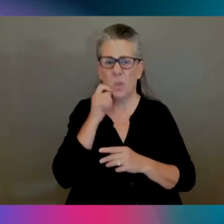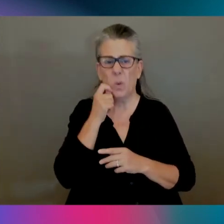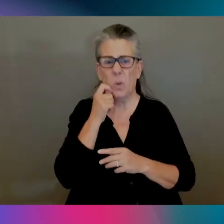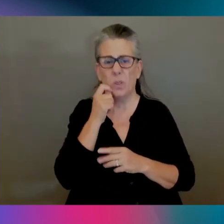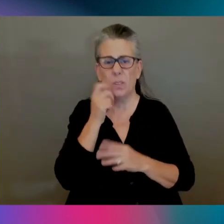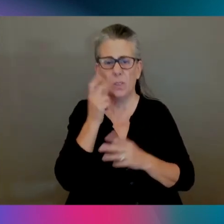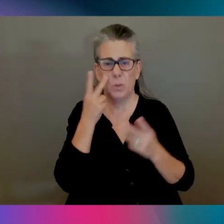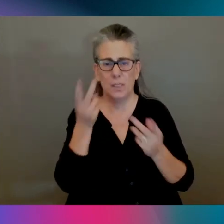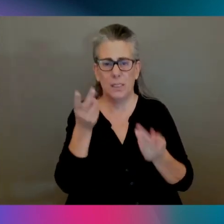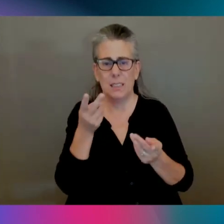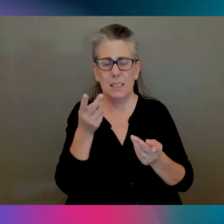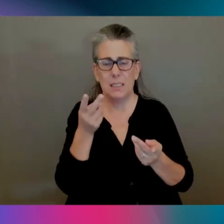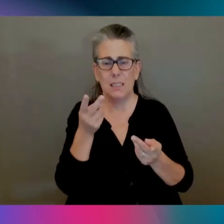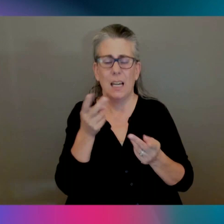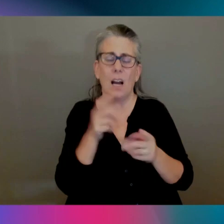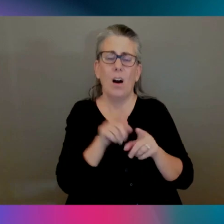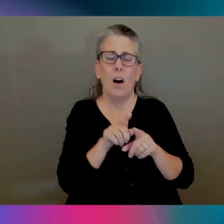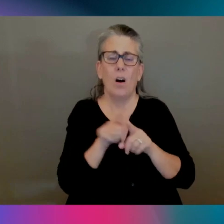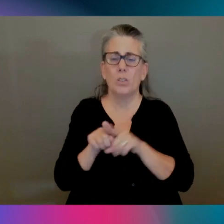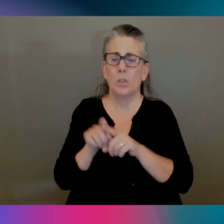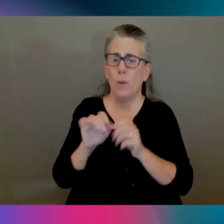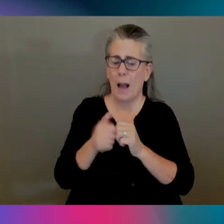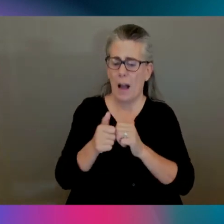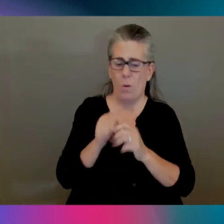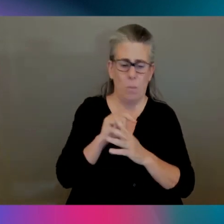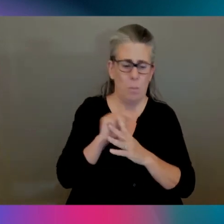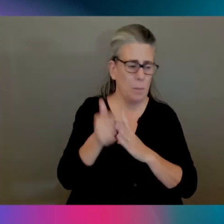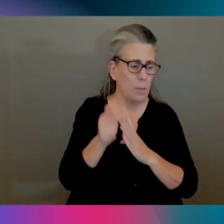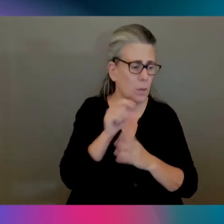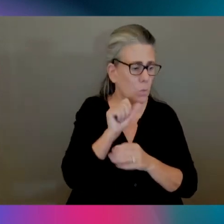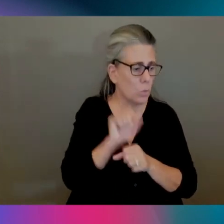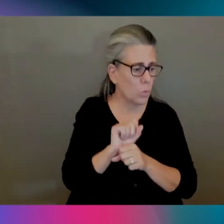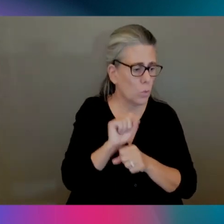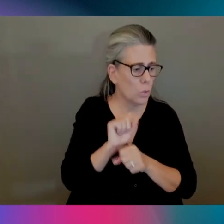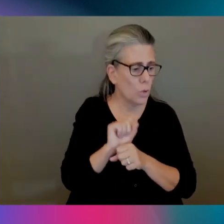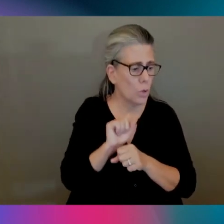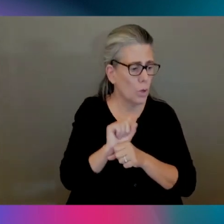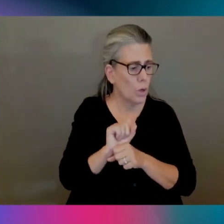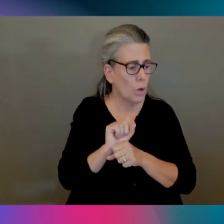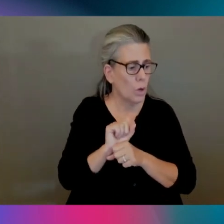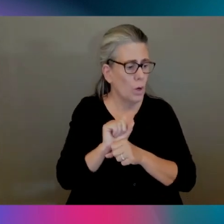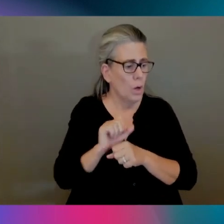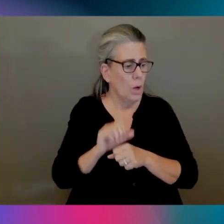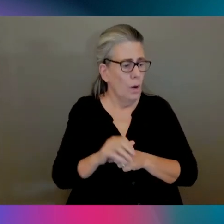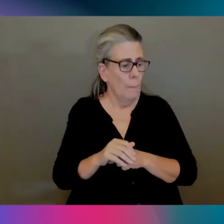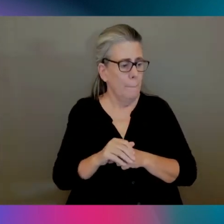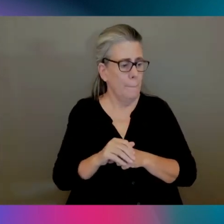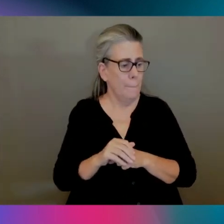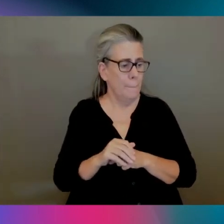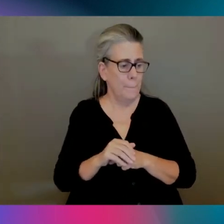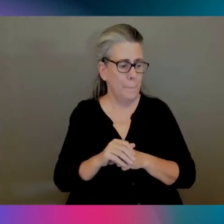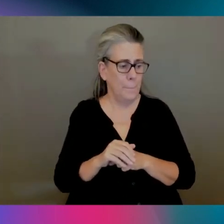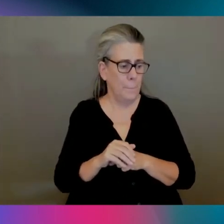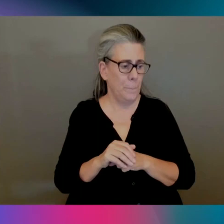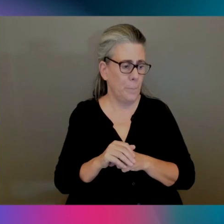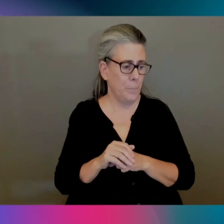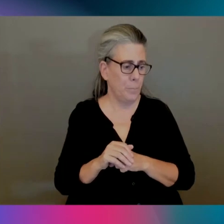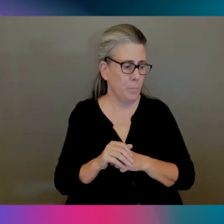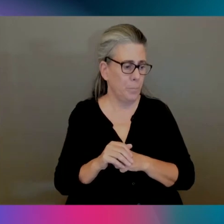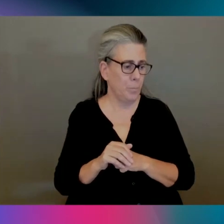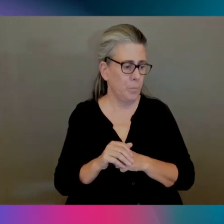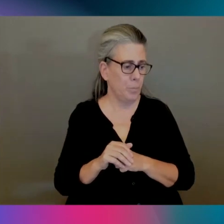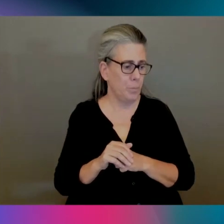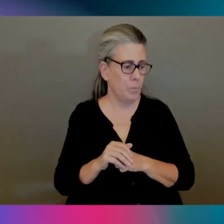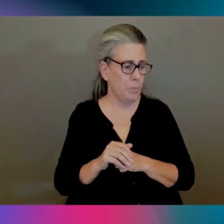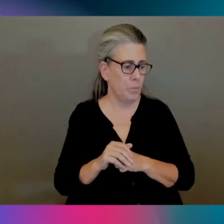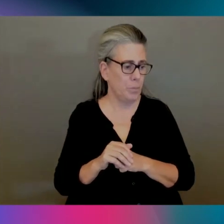with a pipeline kind of works too, to simplify, I'm just going to go all the way to the end of this pipeline when I actually go to submit